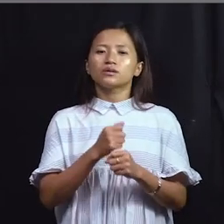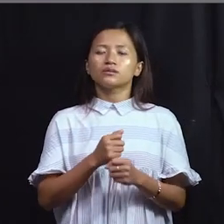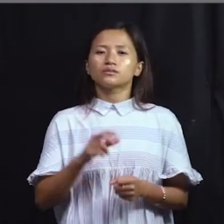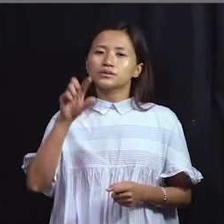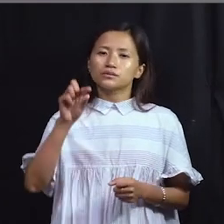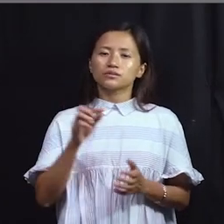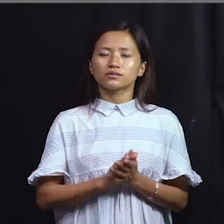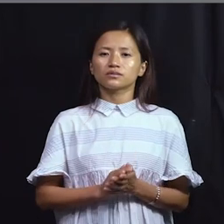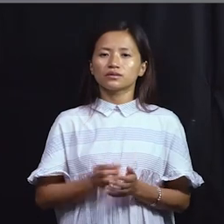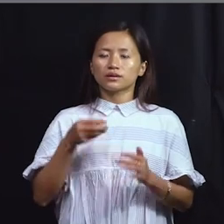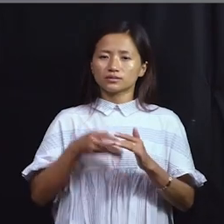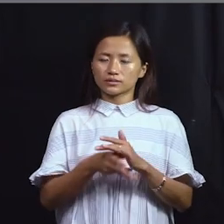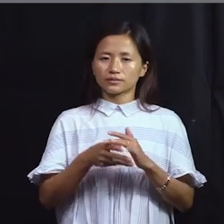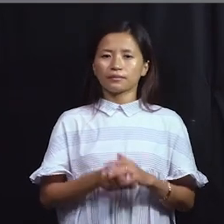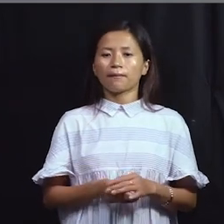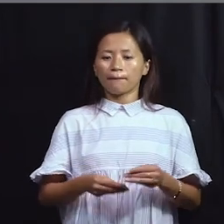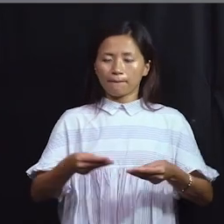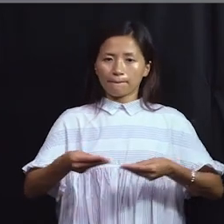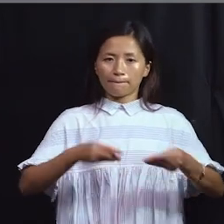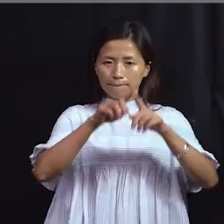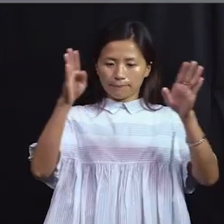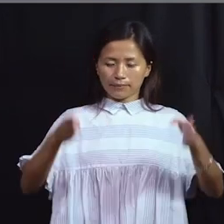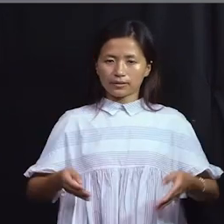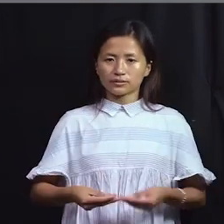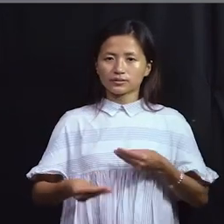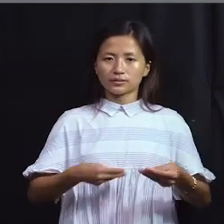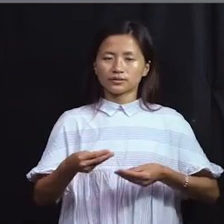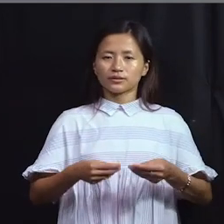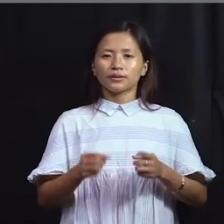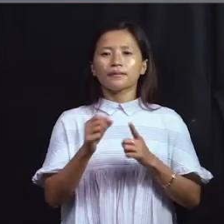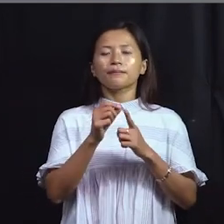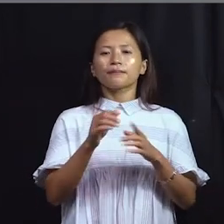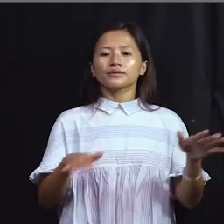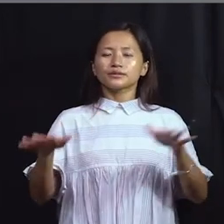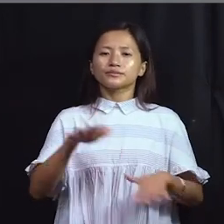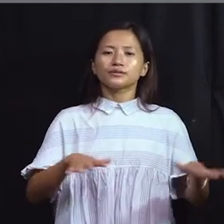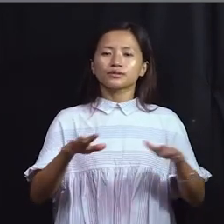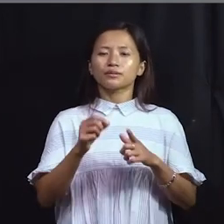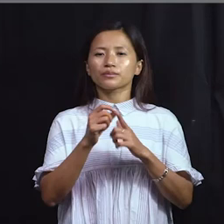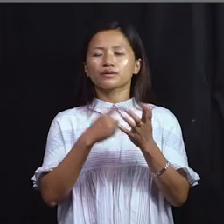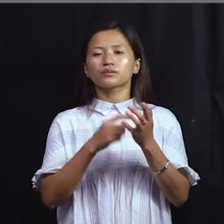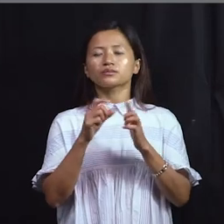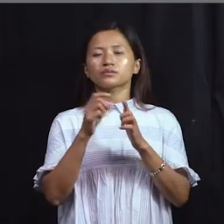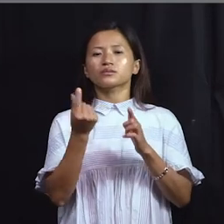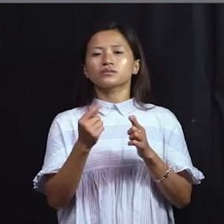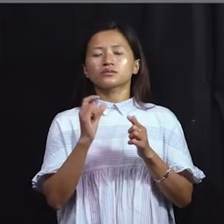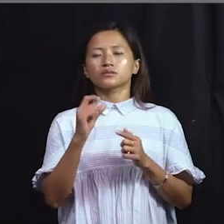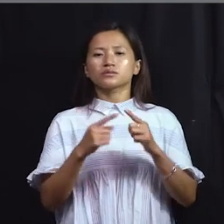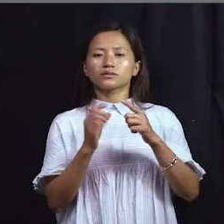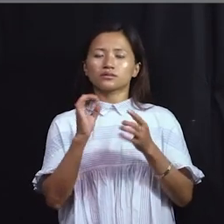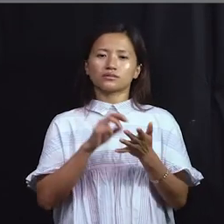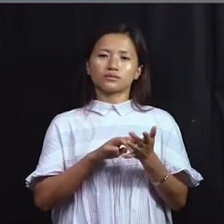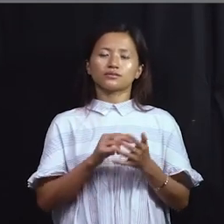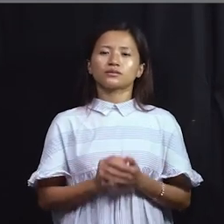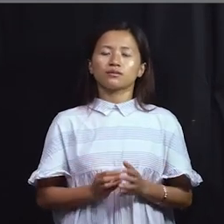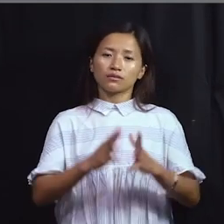government will also enter the market and they'll apply direct participation in the production process. That's the reason today